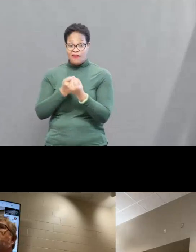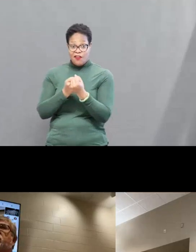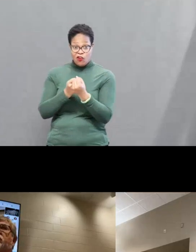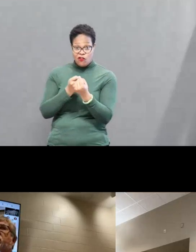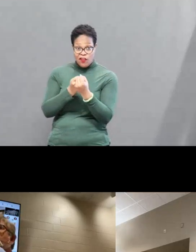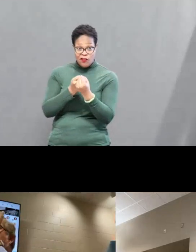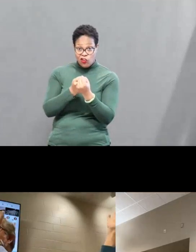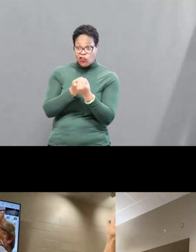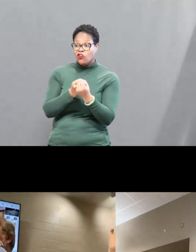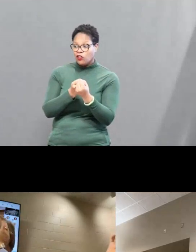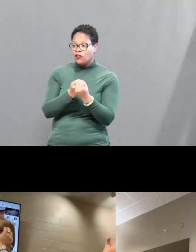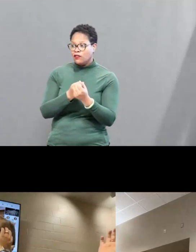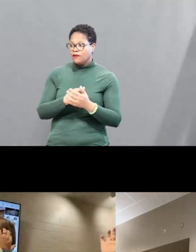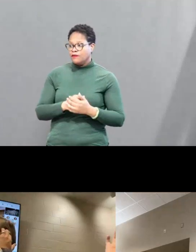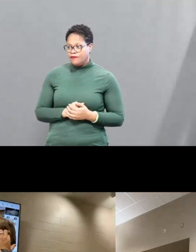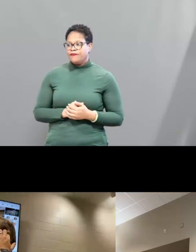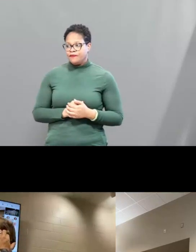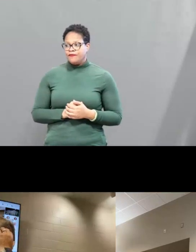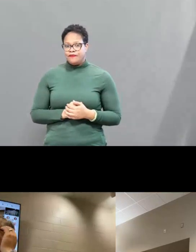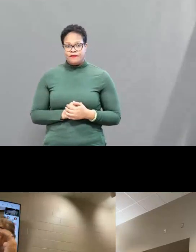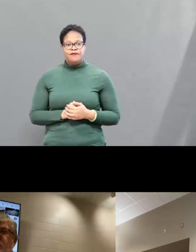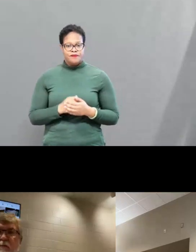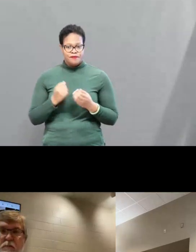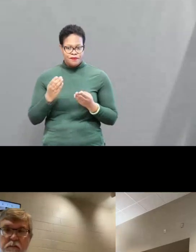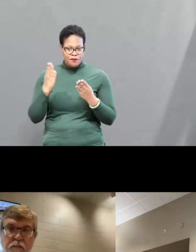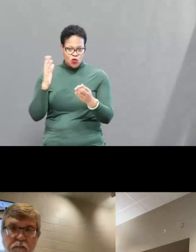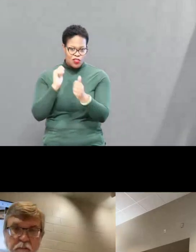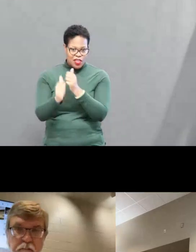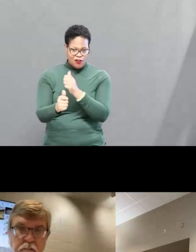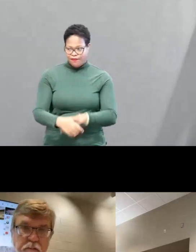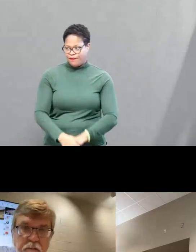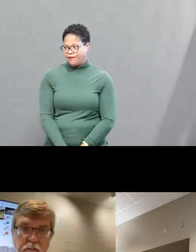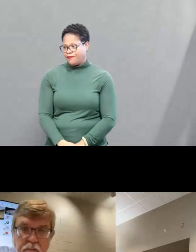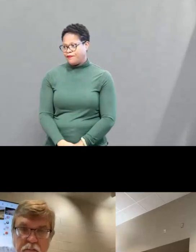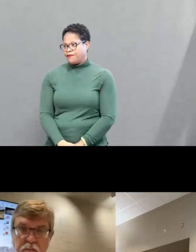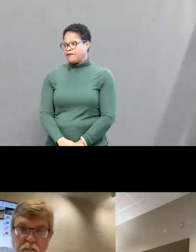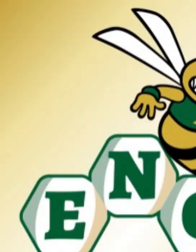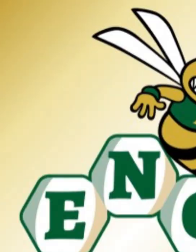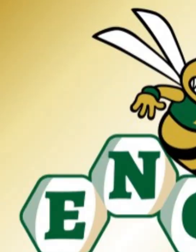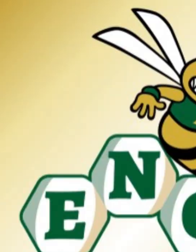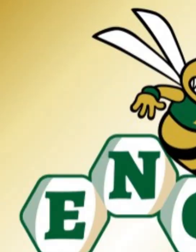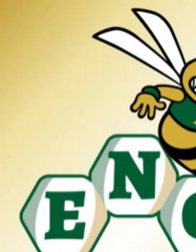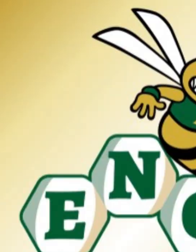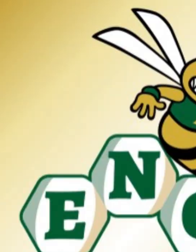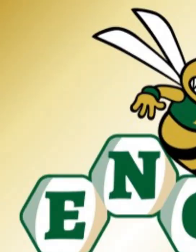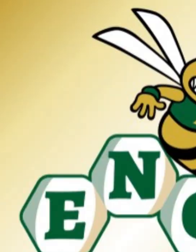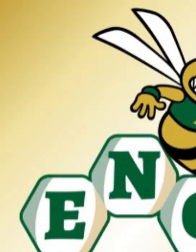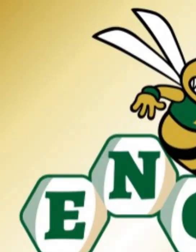Not sure it's necessary. Thank you. Motion carried. So we're going to take a